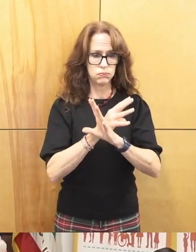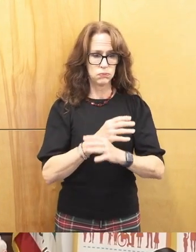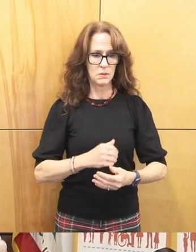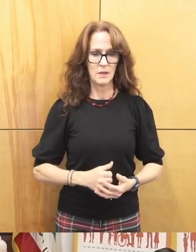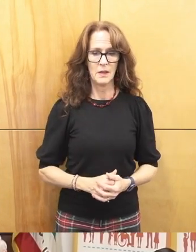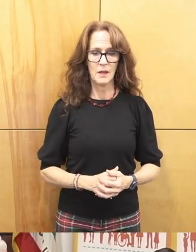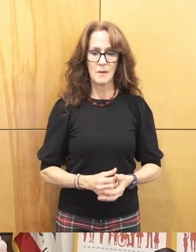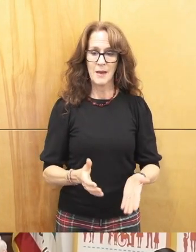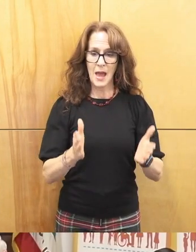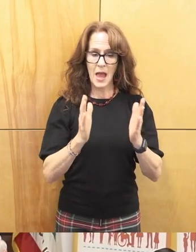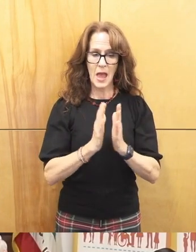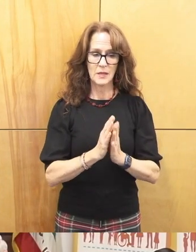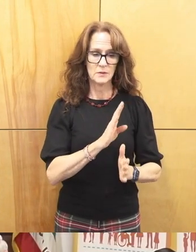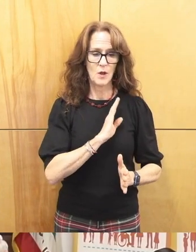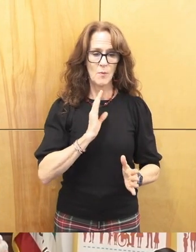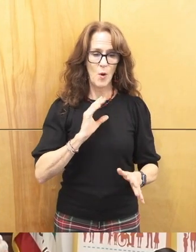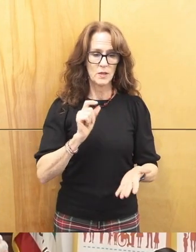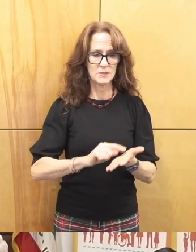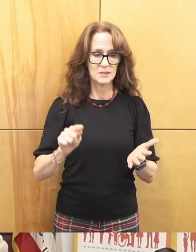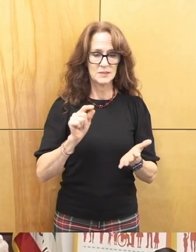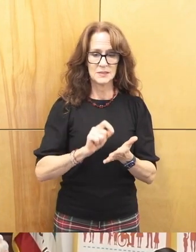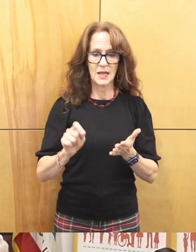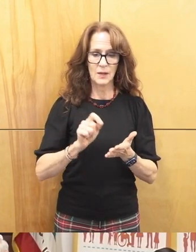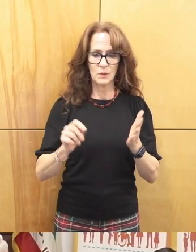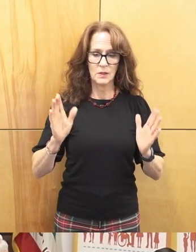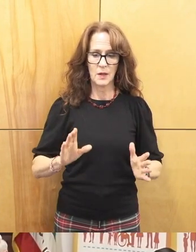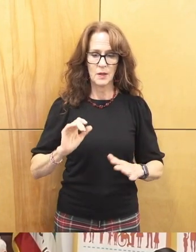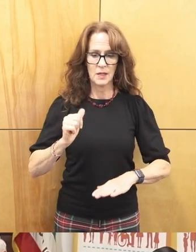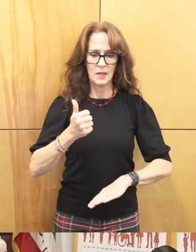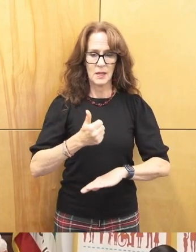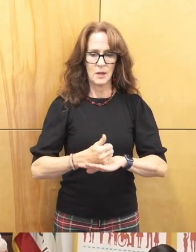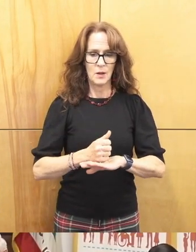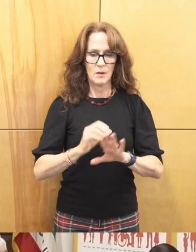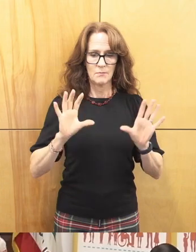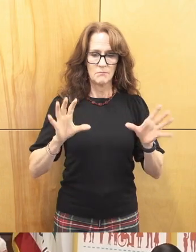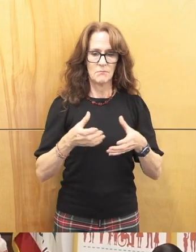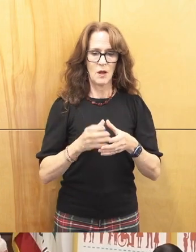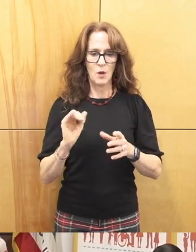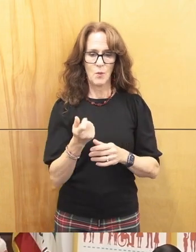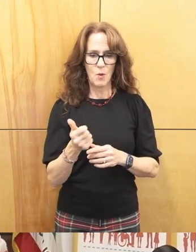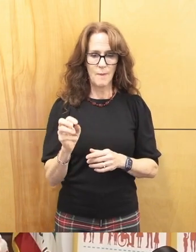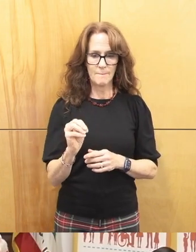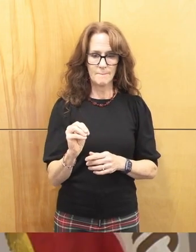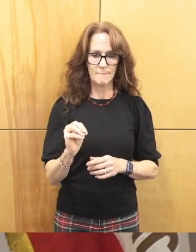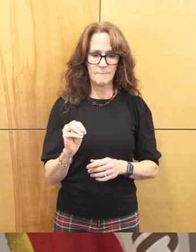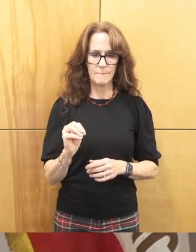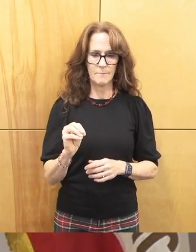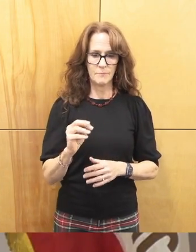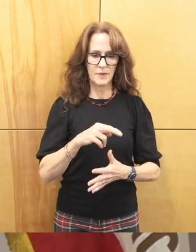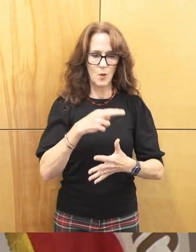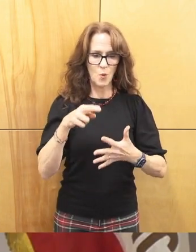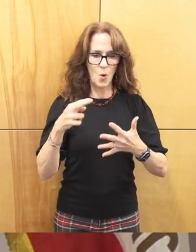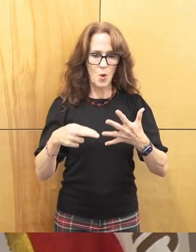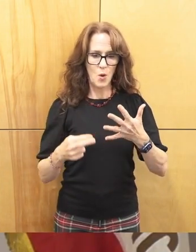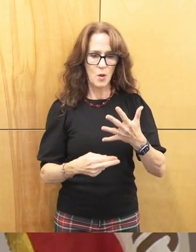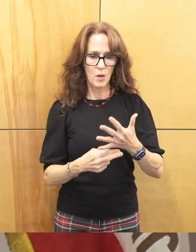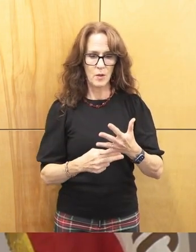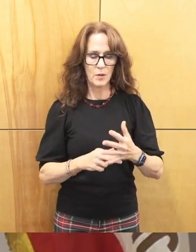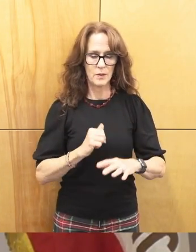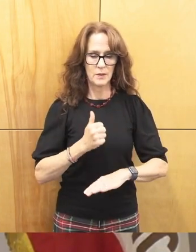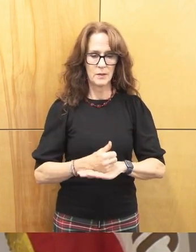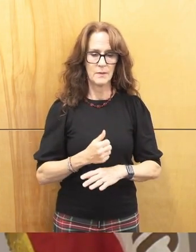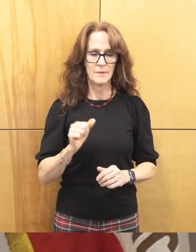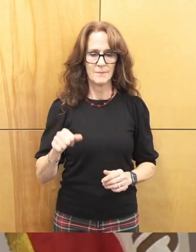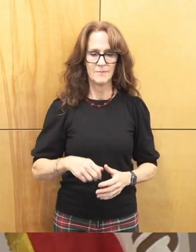I will ask our board secretary to establish a quorum, take a roll, and establish a quorum.